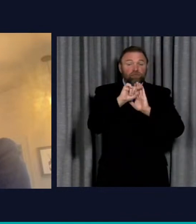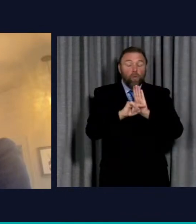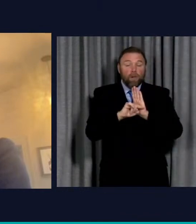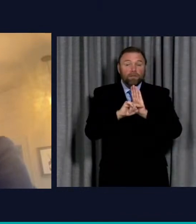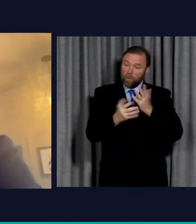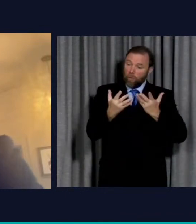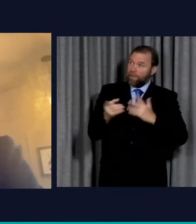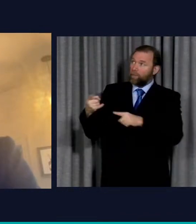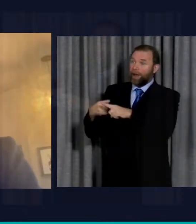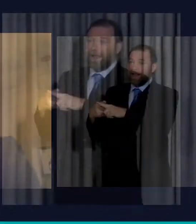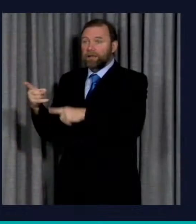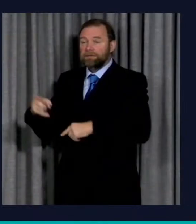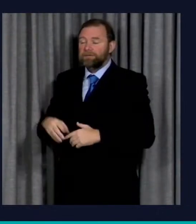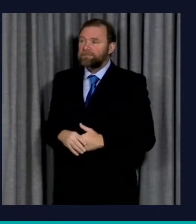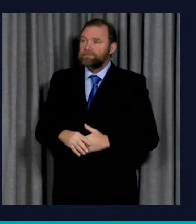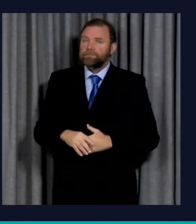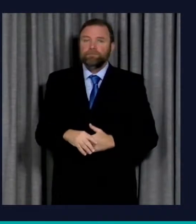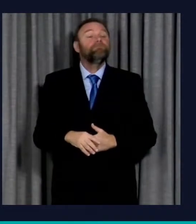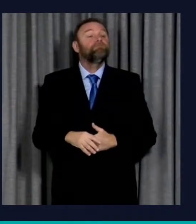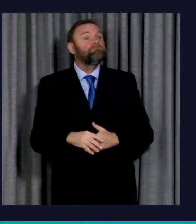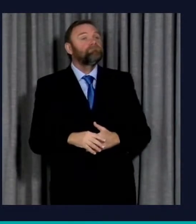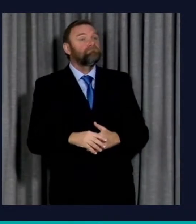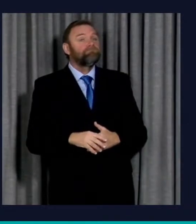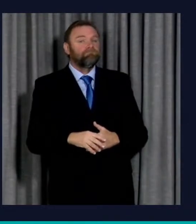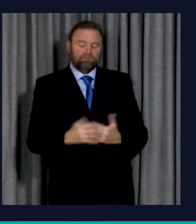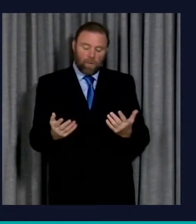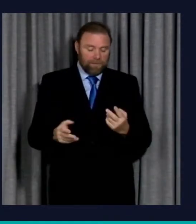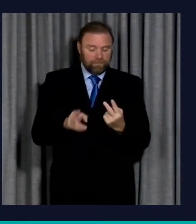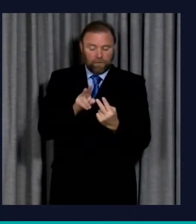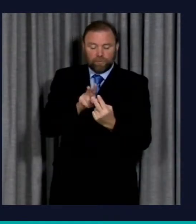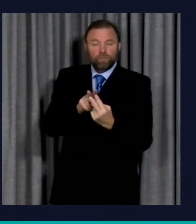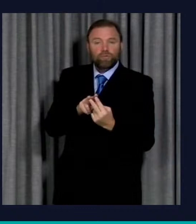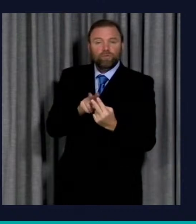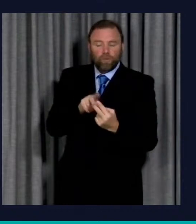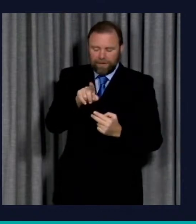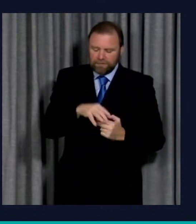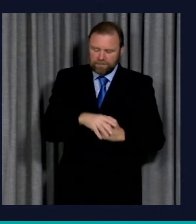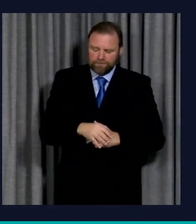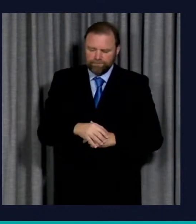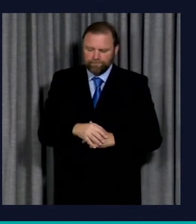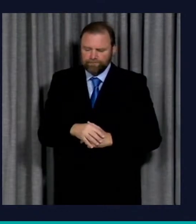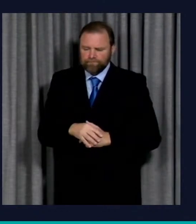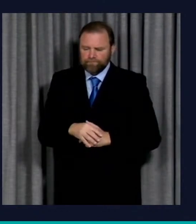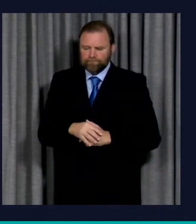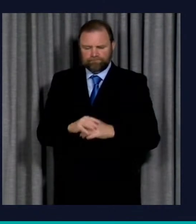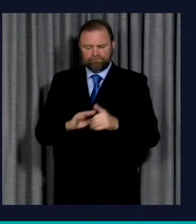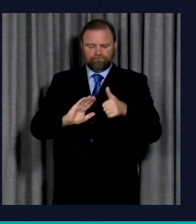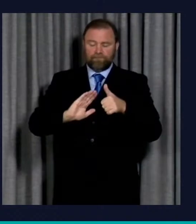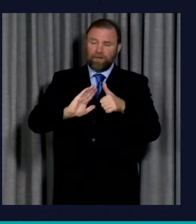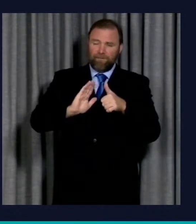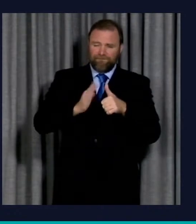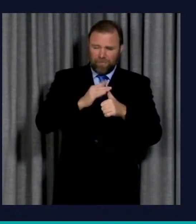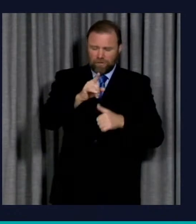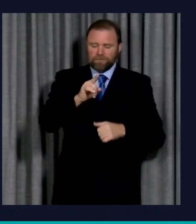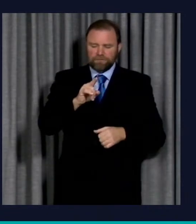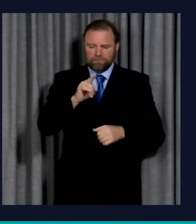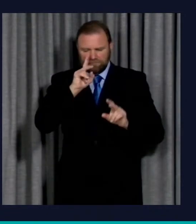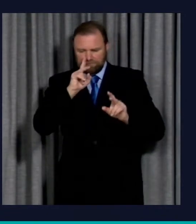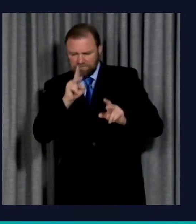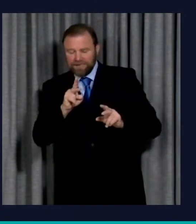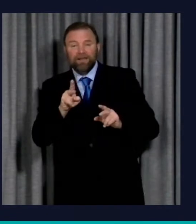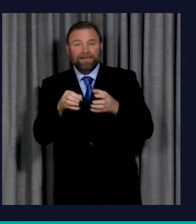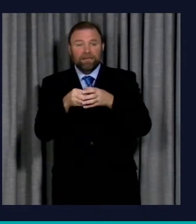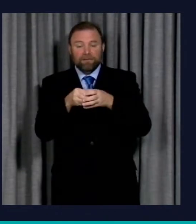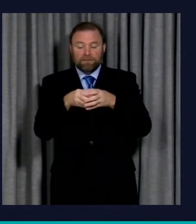compared to England? Well, 2 things we see in the data. One is that the